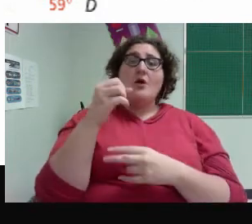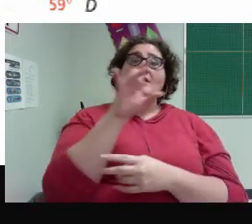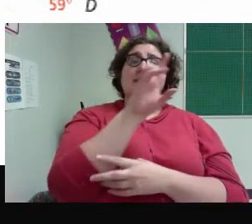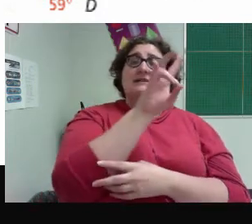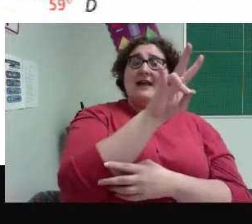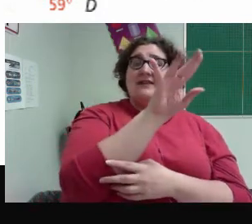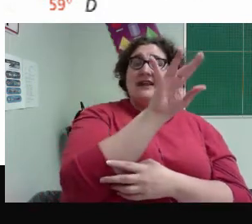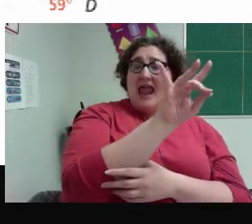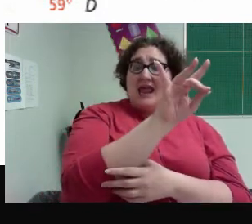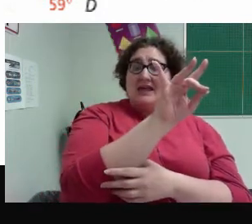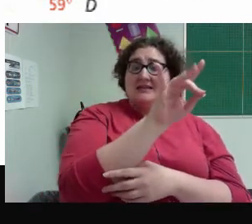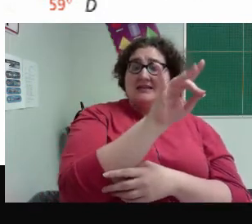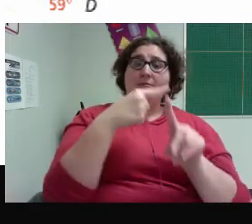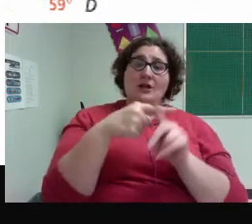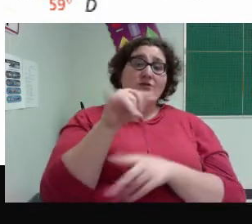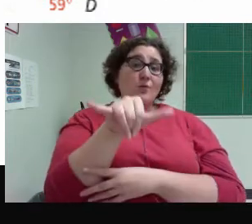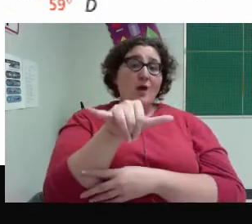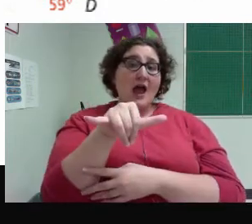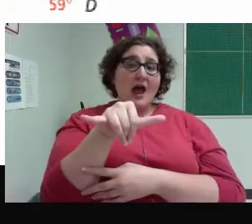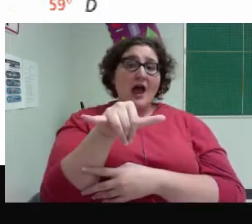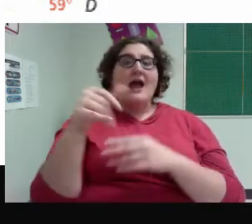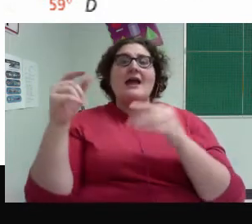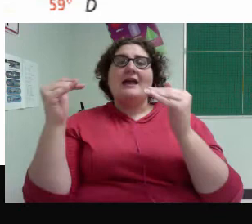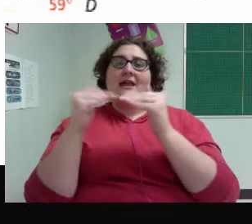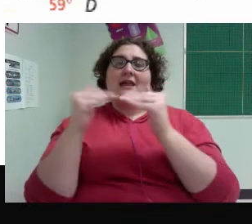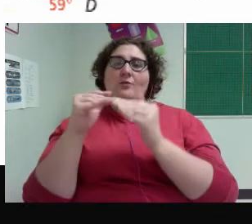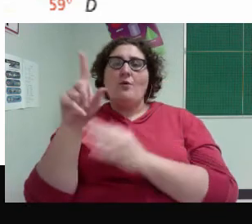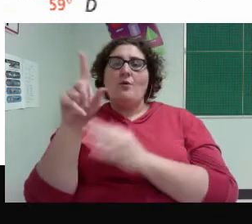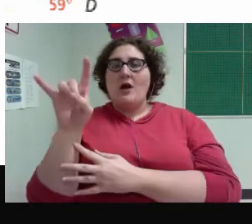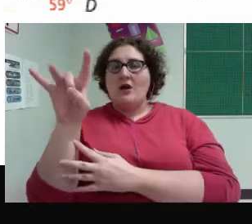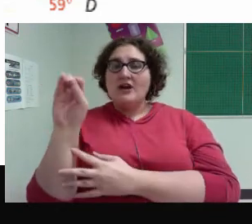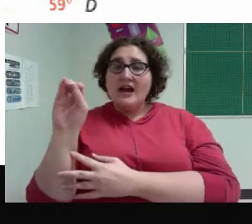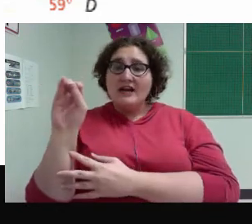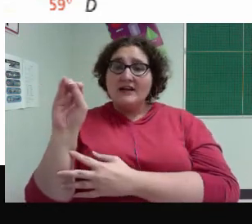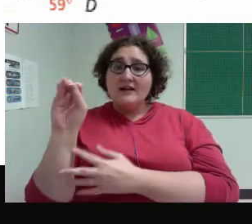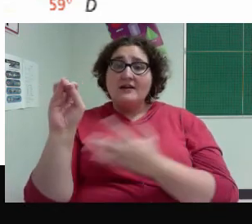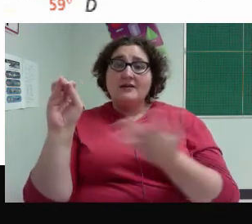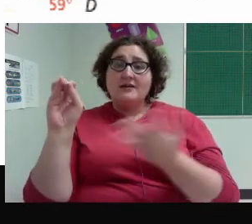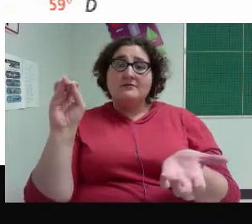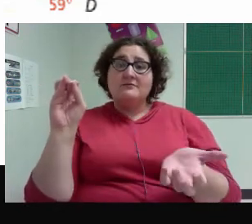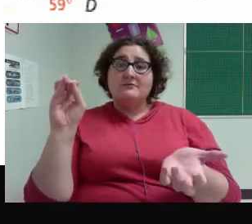that 78 plus y equals 180.